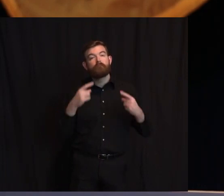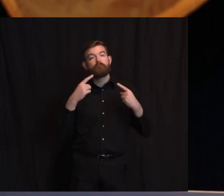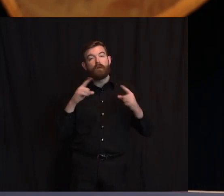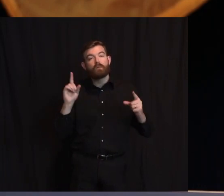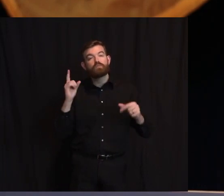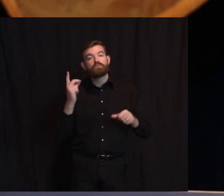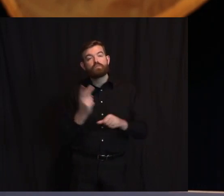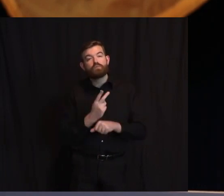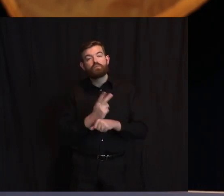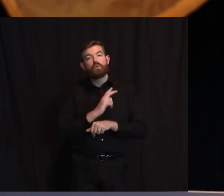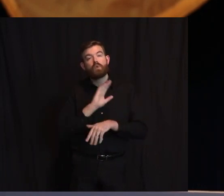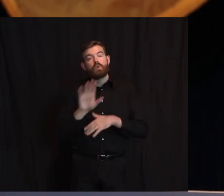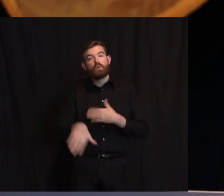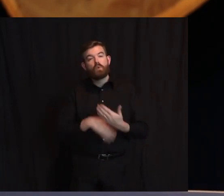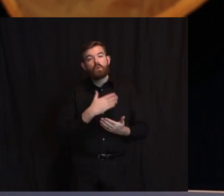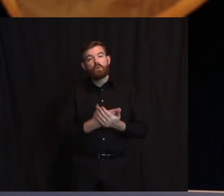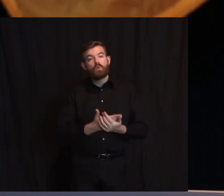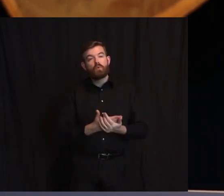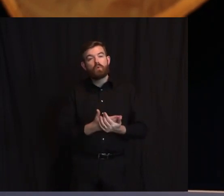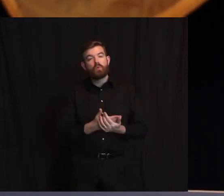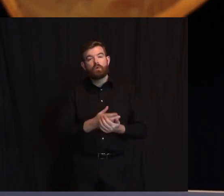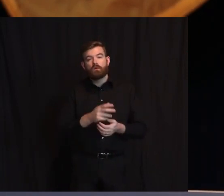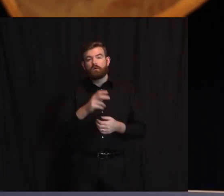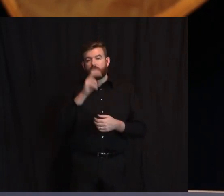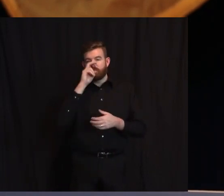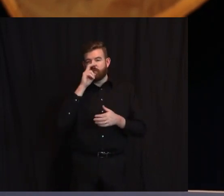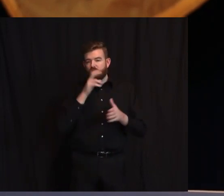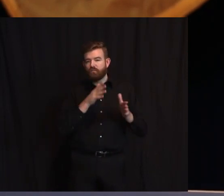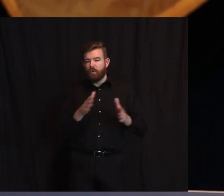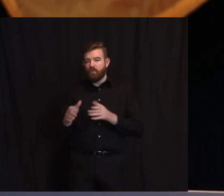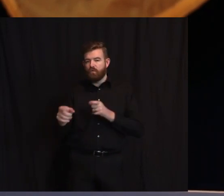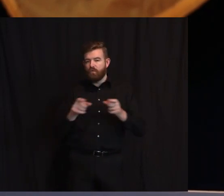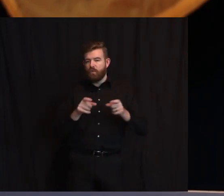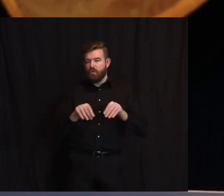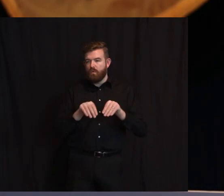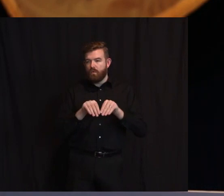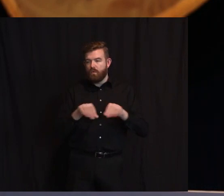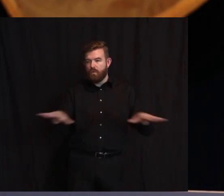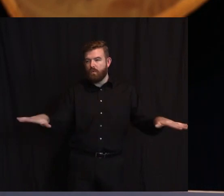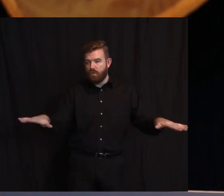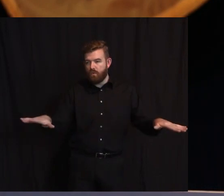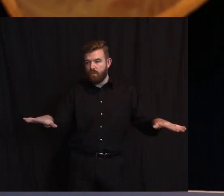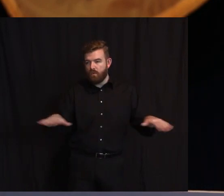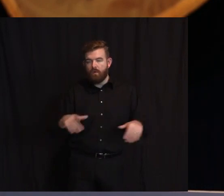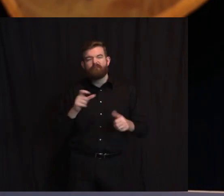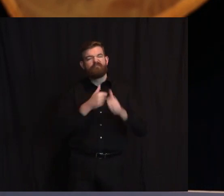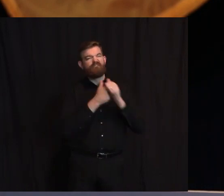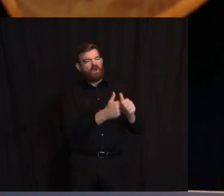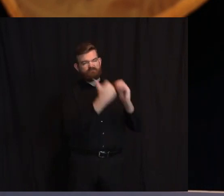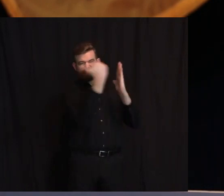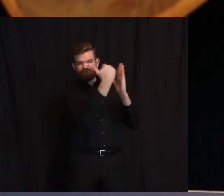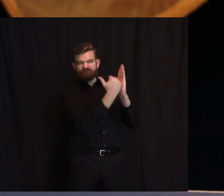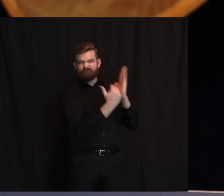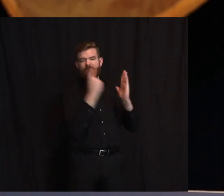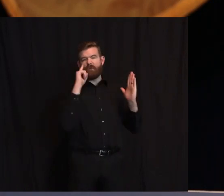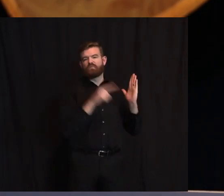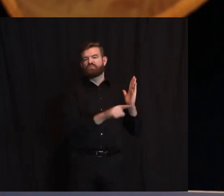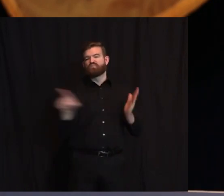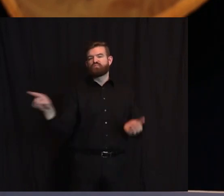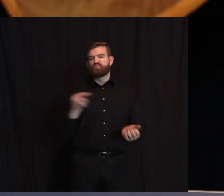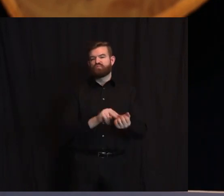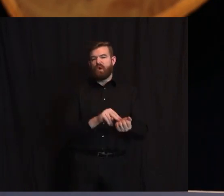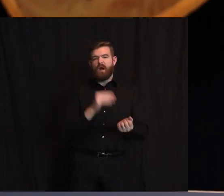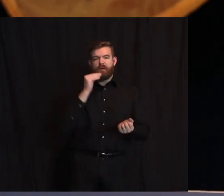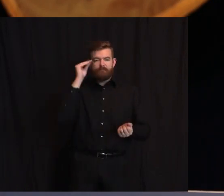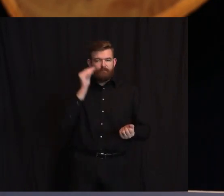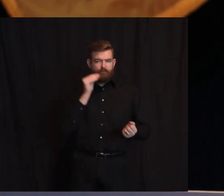protocols. As I said the other day, we are working with long-term care facilities that will allocate 100 to 200